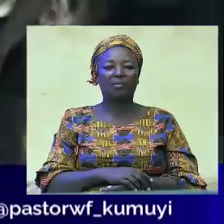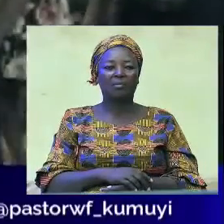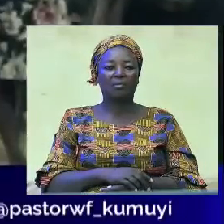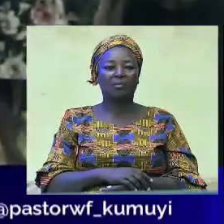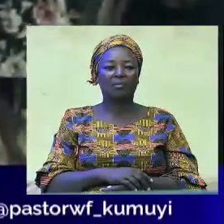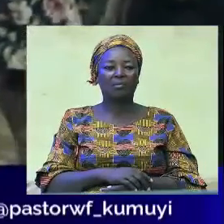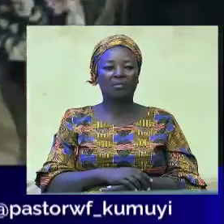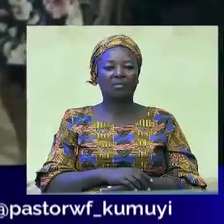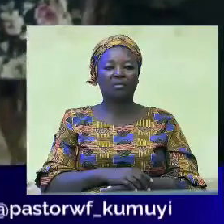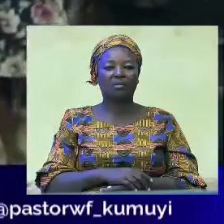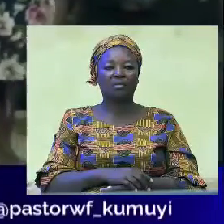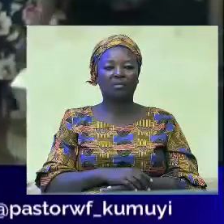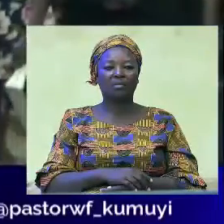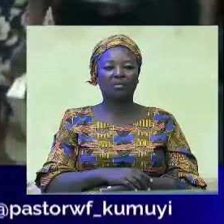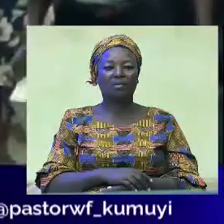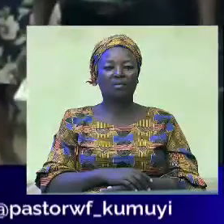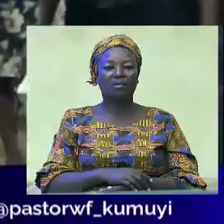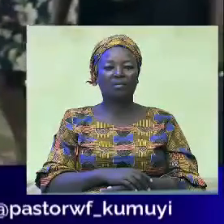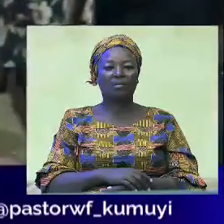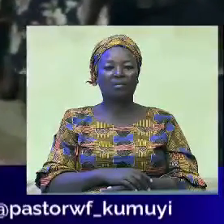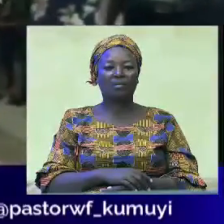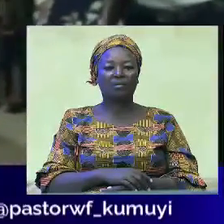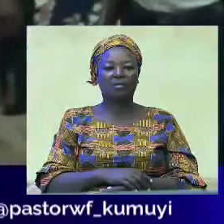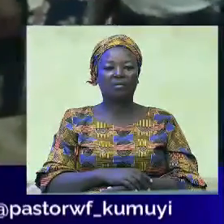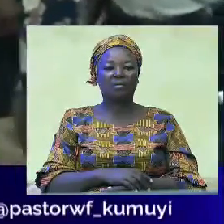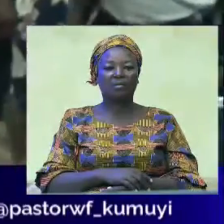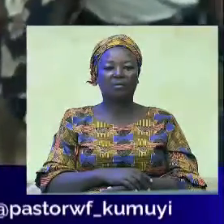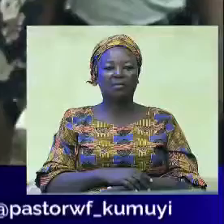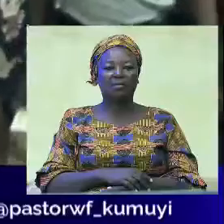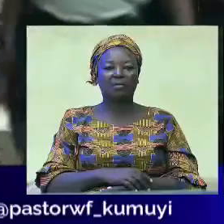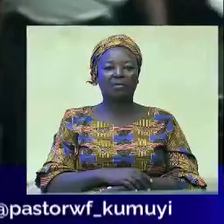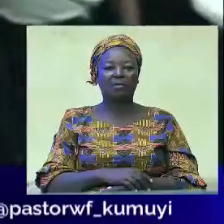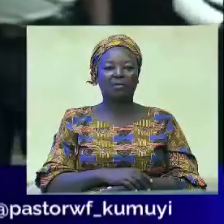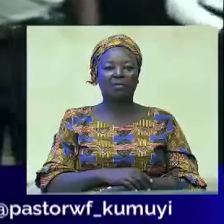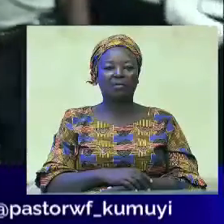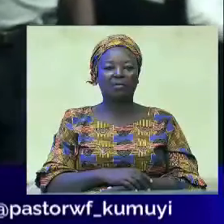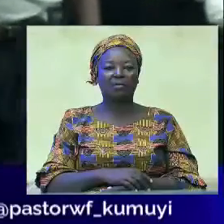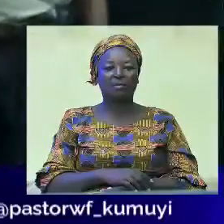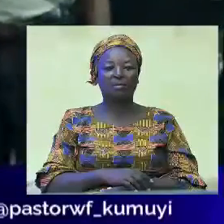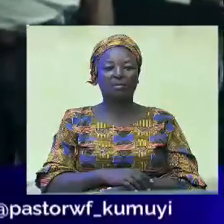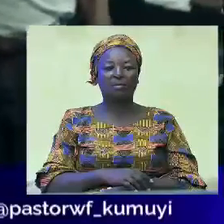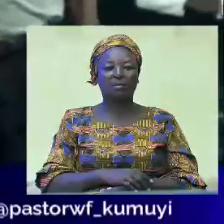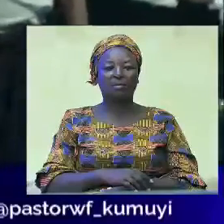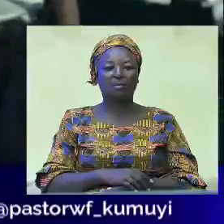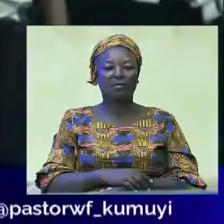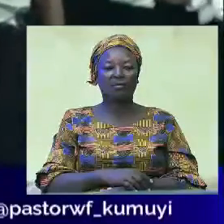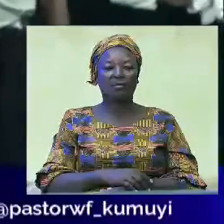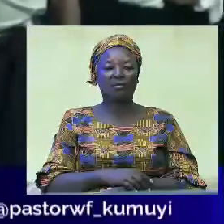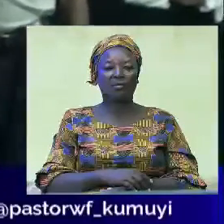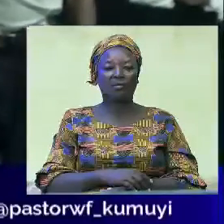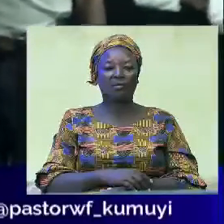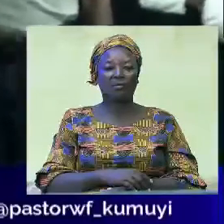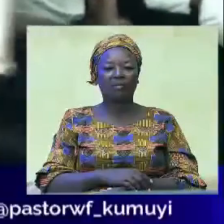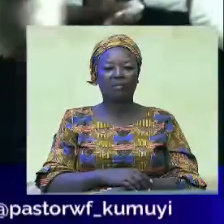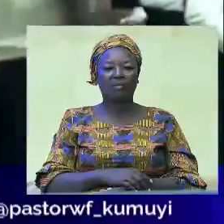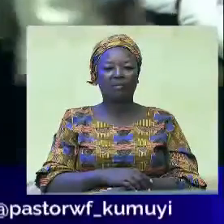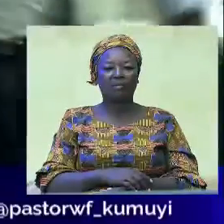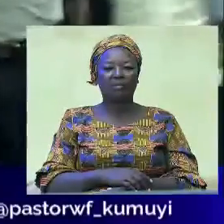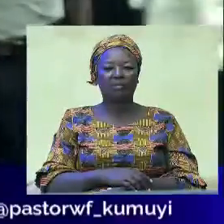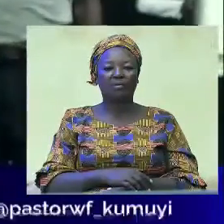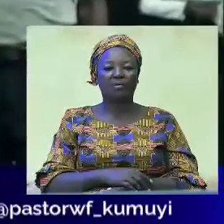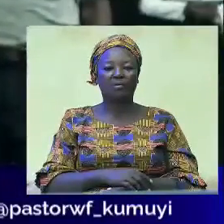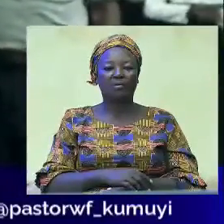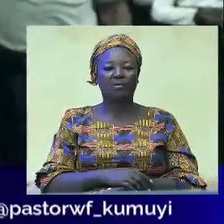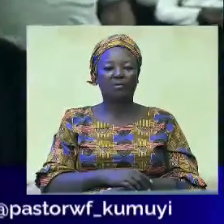Amen. We take the next testifier, the next testimony, please. After that, we go to